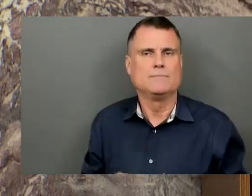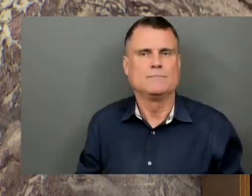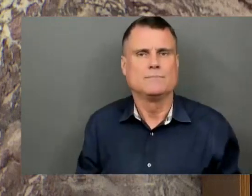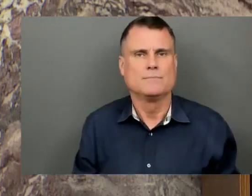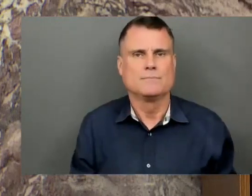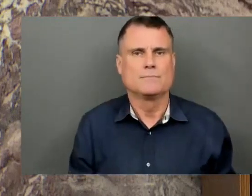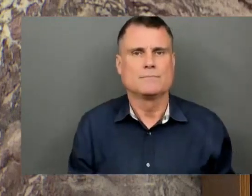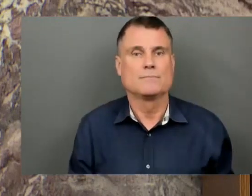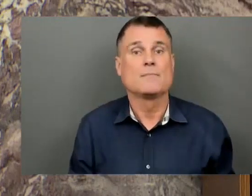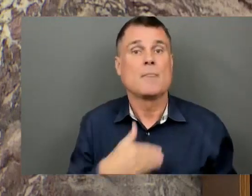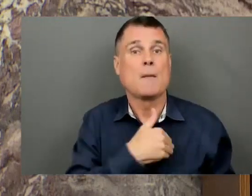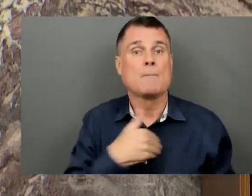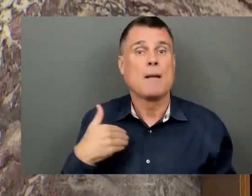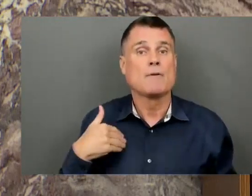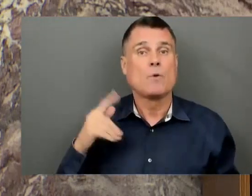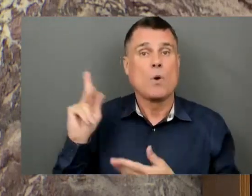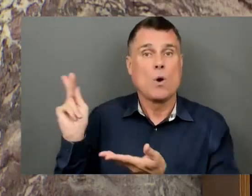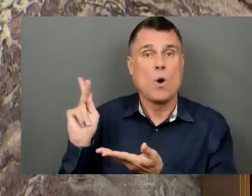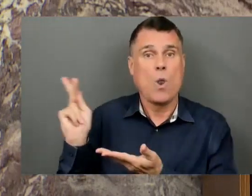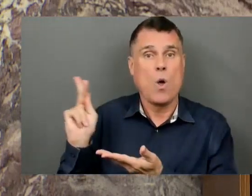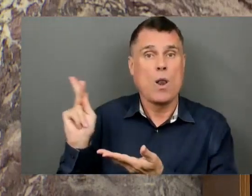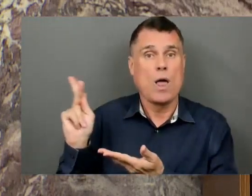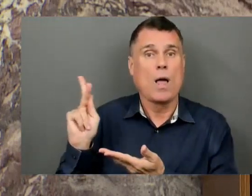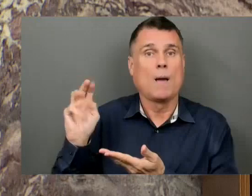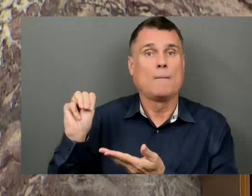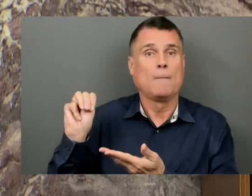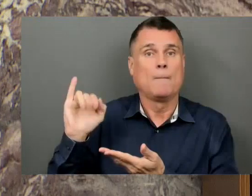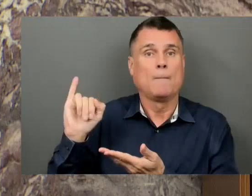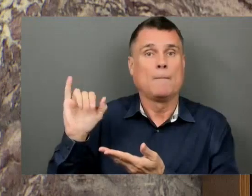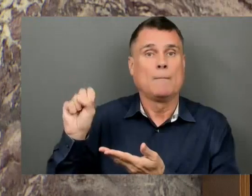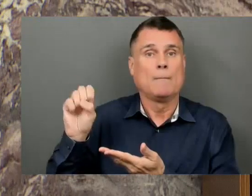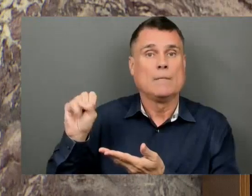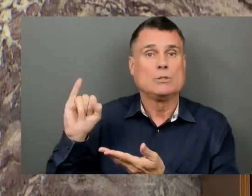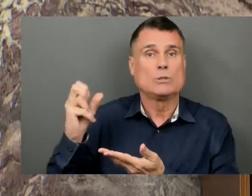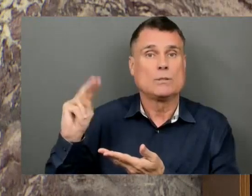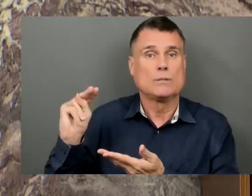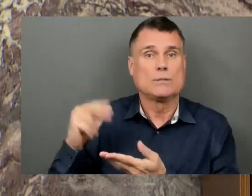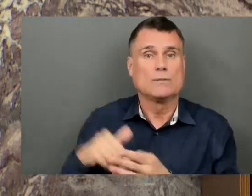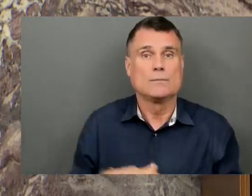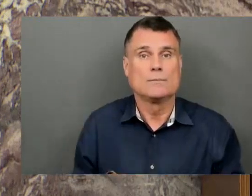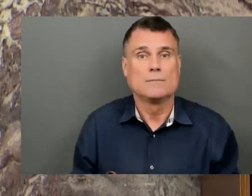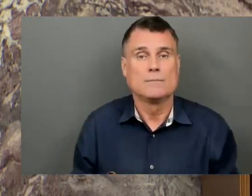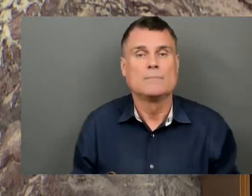The release of convicted repeat sex offender Taylor Dewick